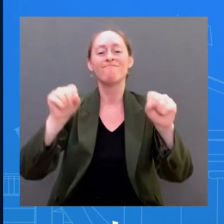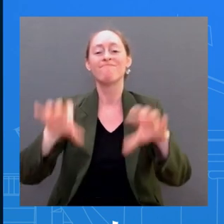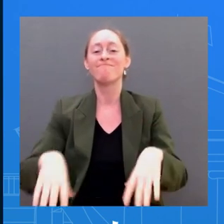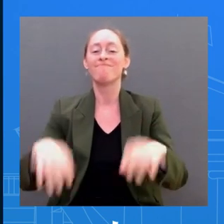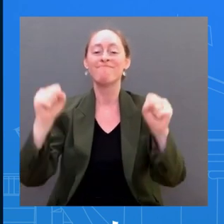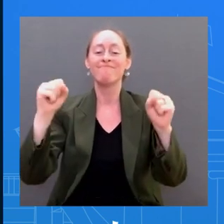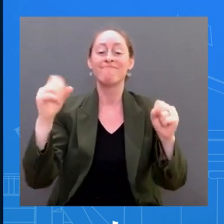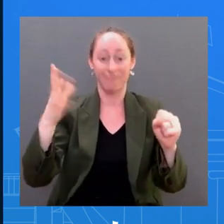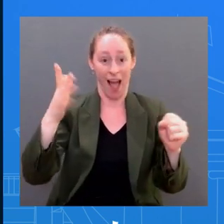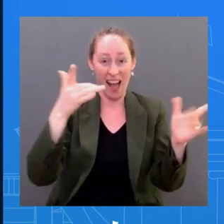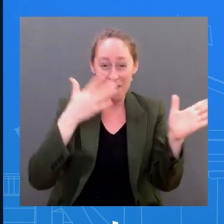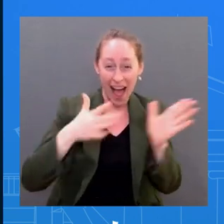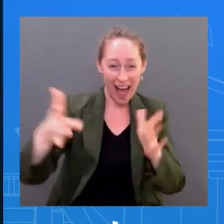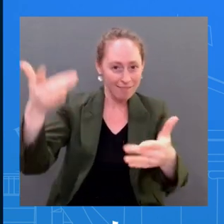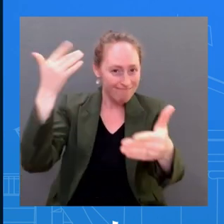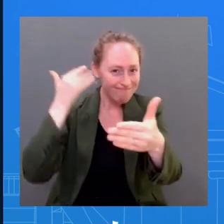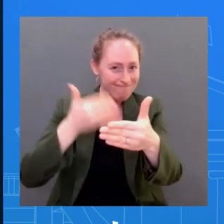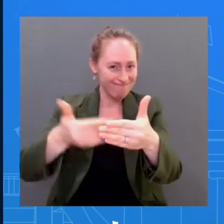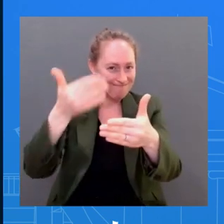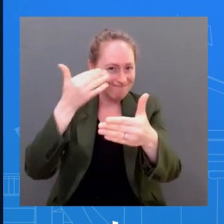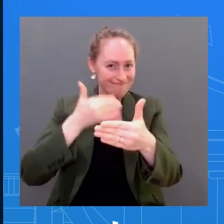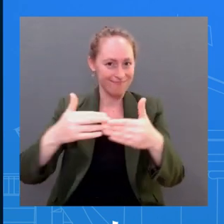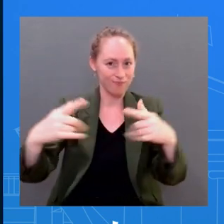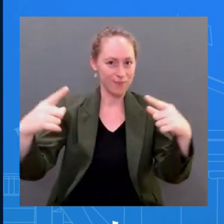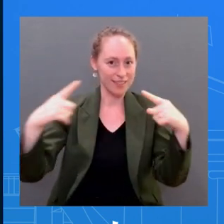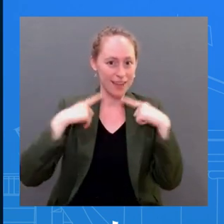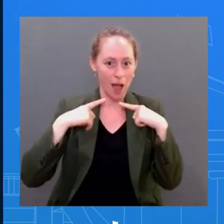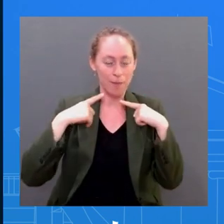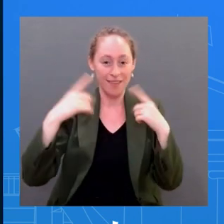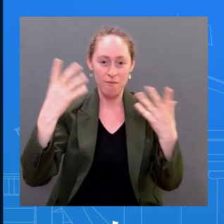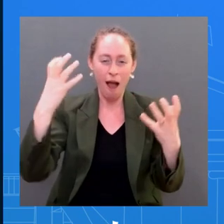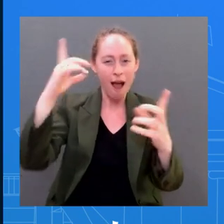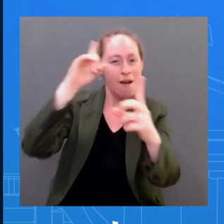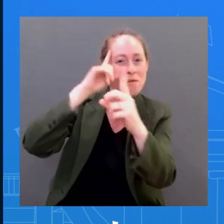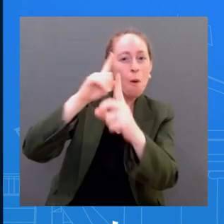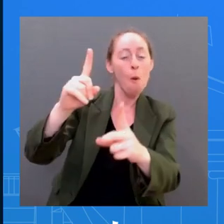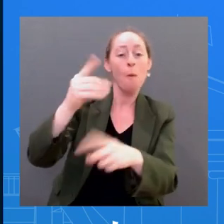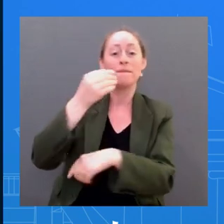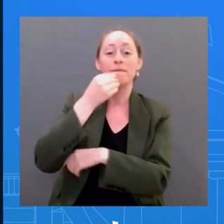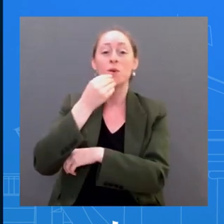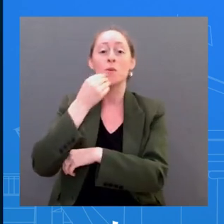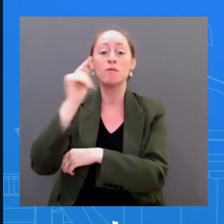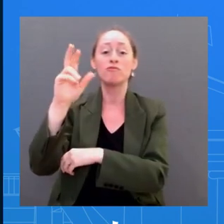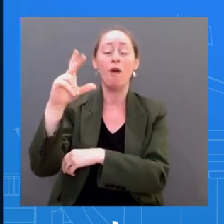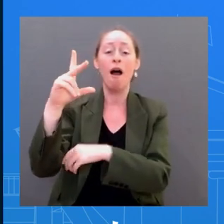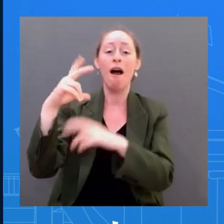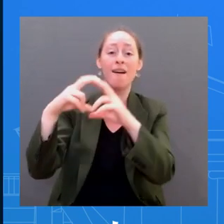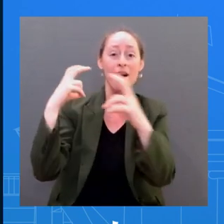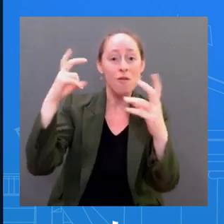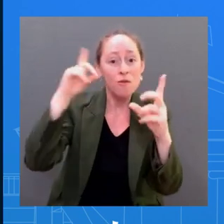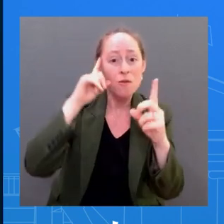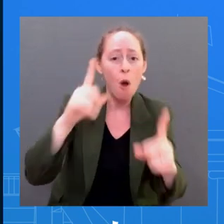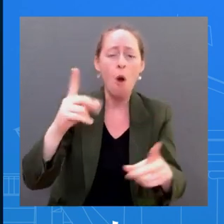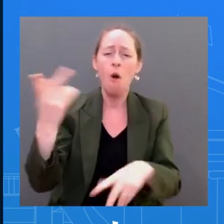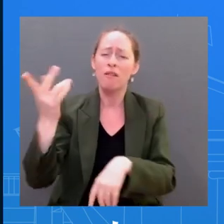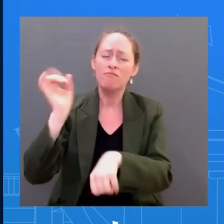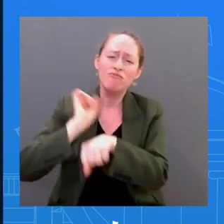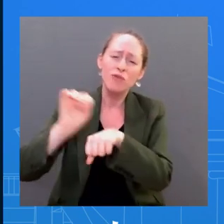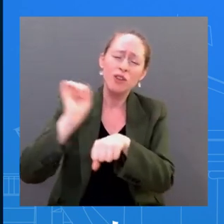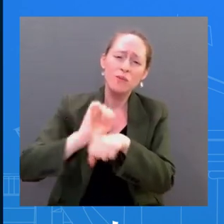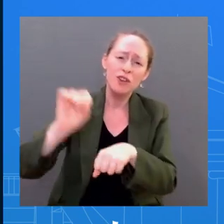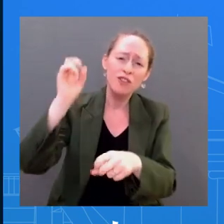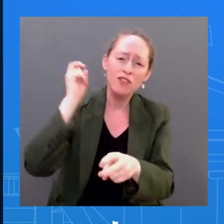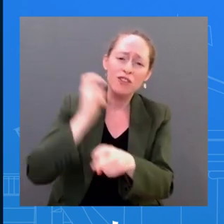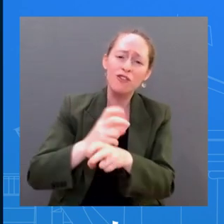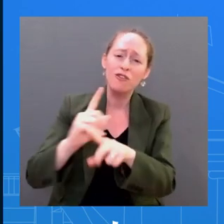humble, hard-working people. Irma was a teacher who her family said went above and beyond